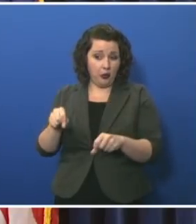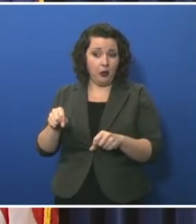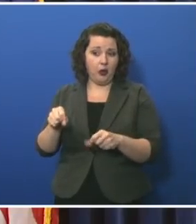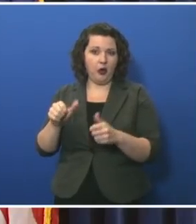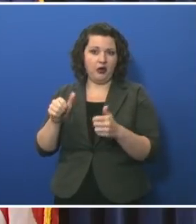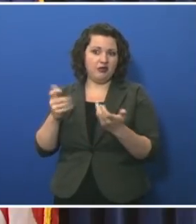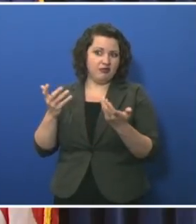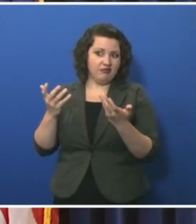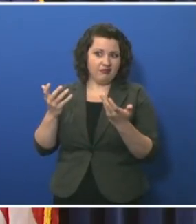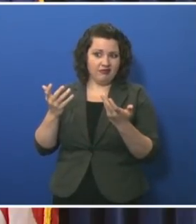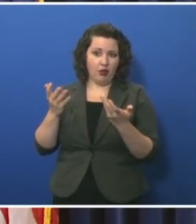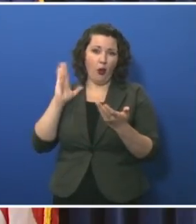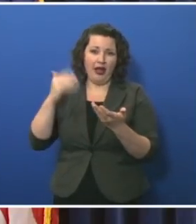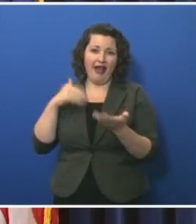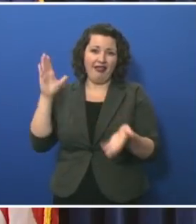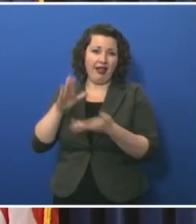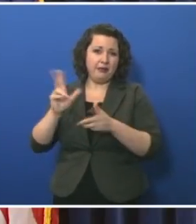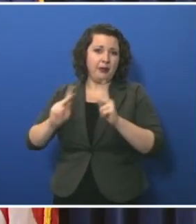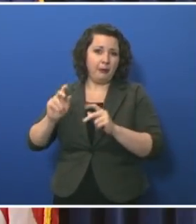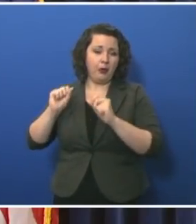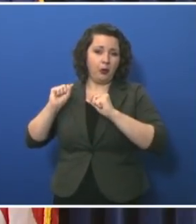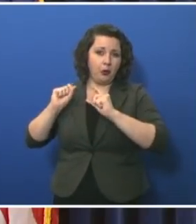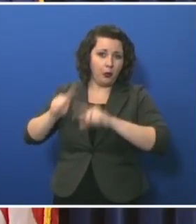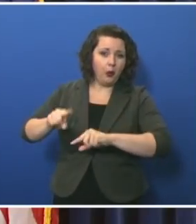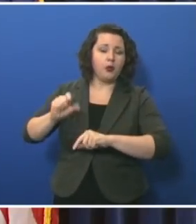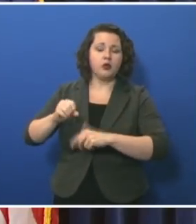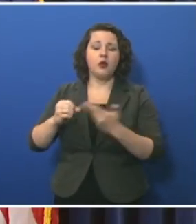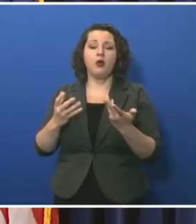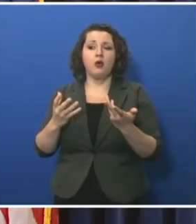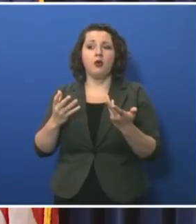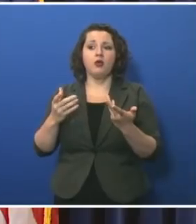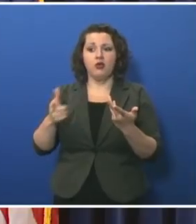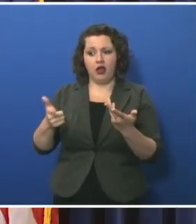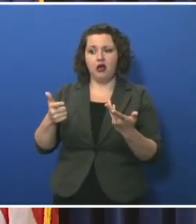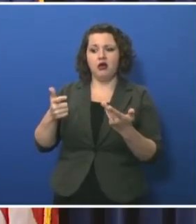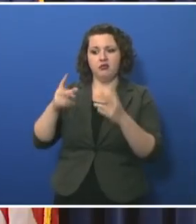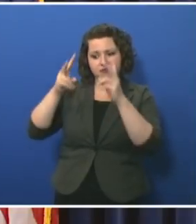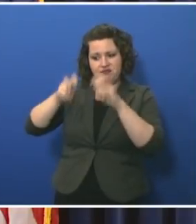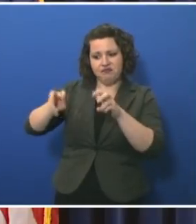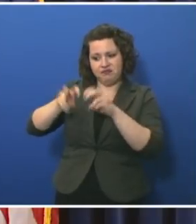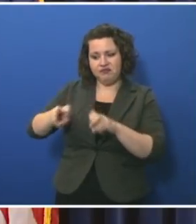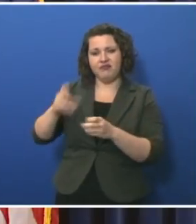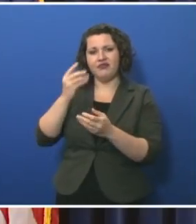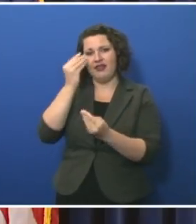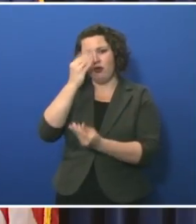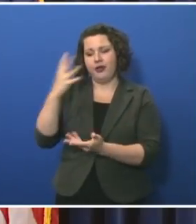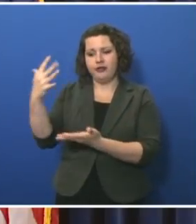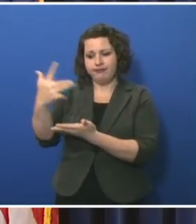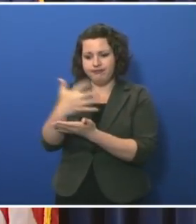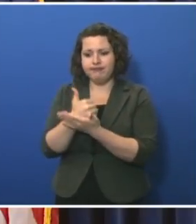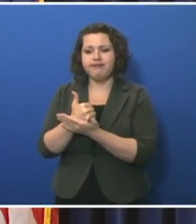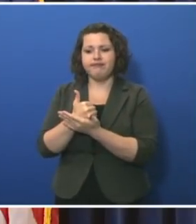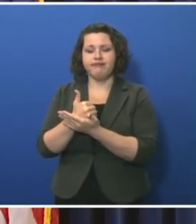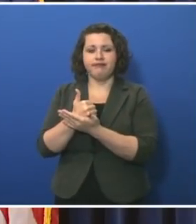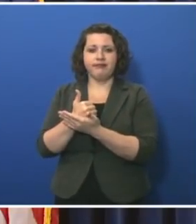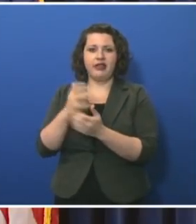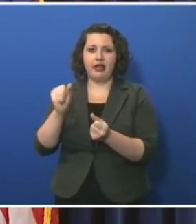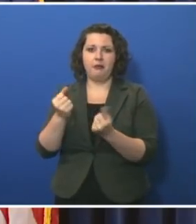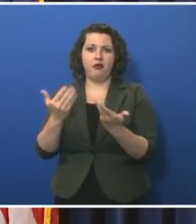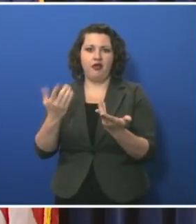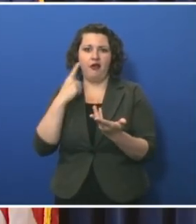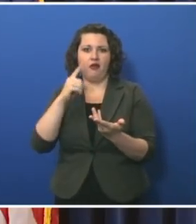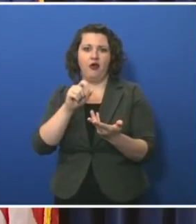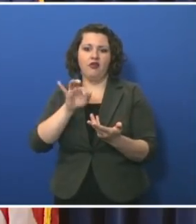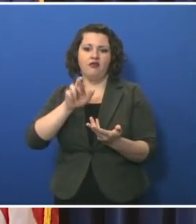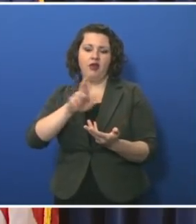attendance, and so they were doing the due diligence and gathering the information to provide the fair board